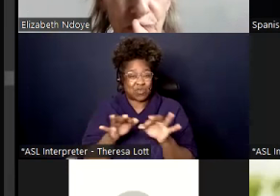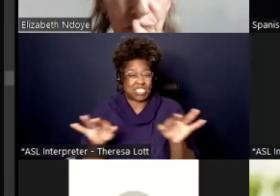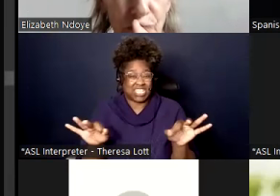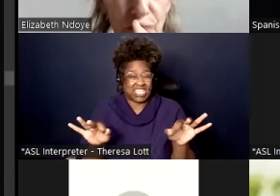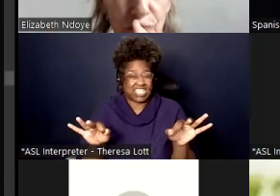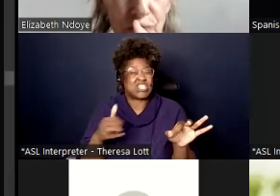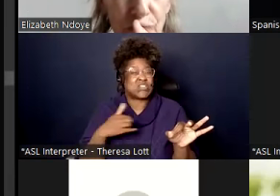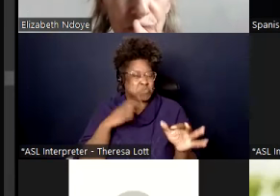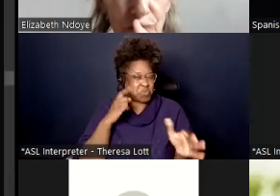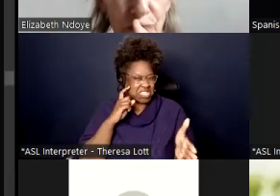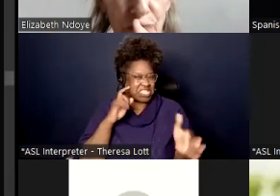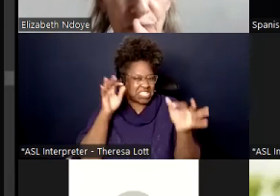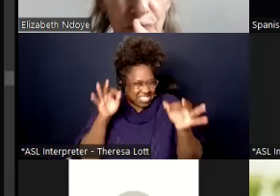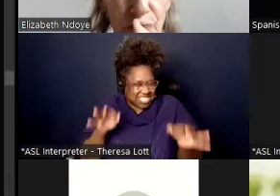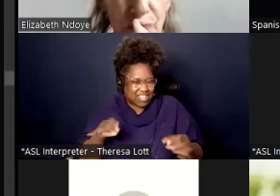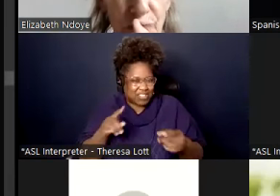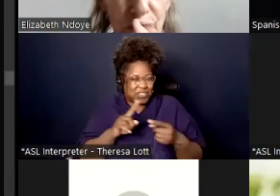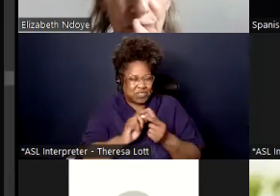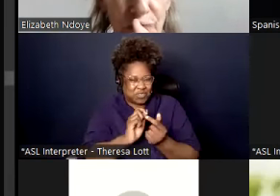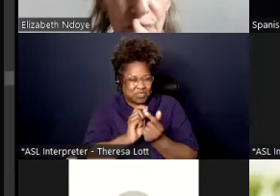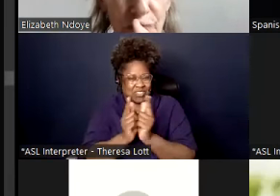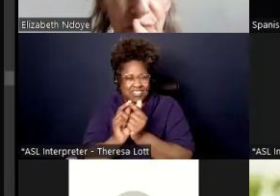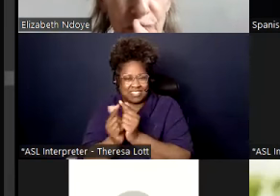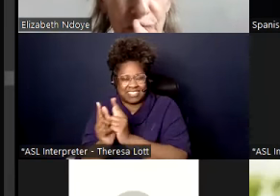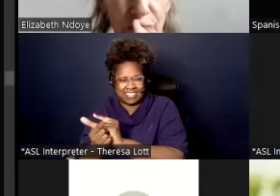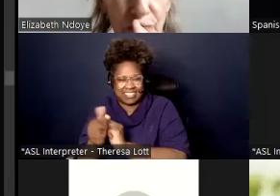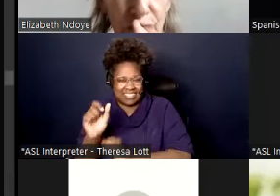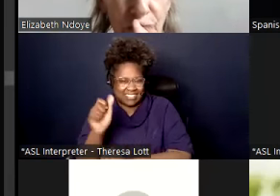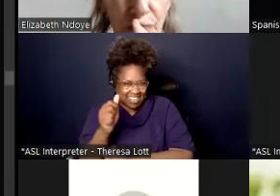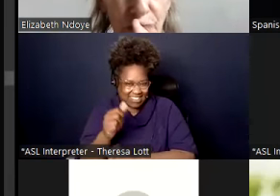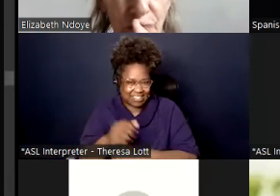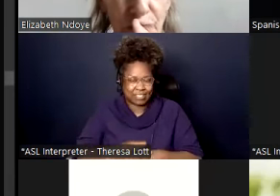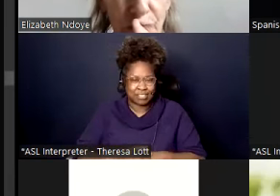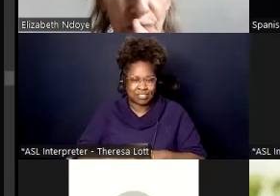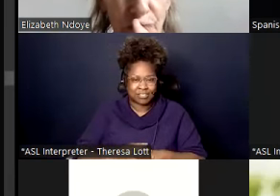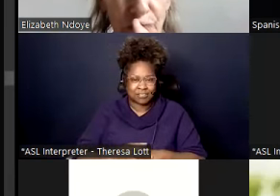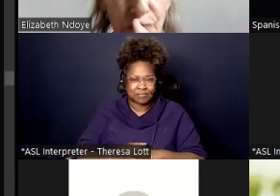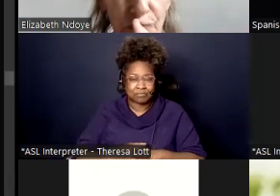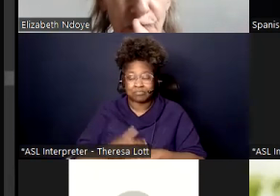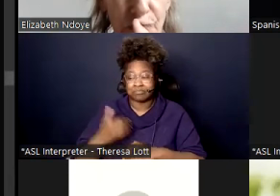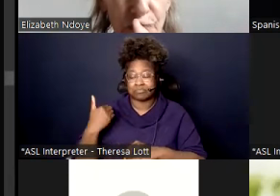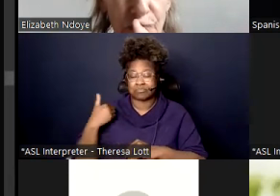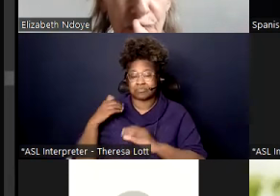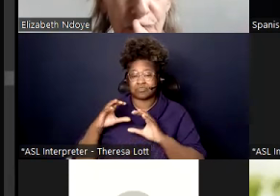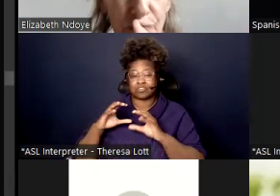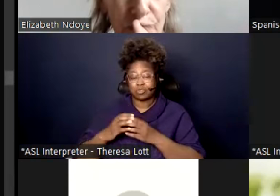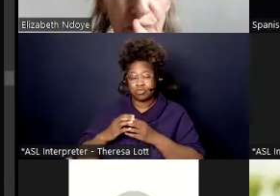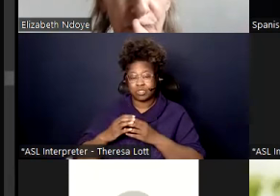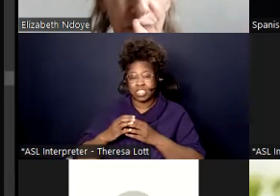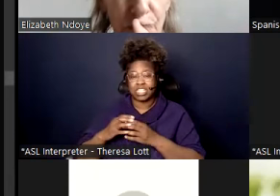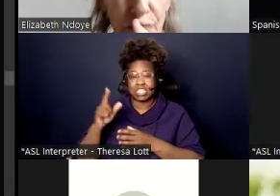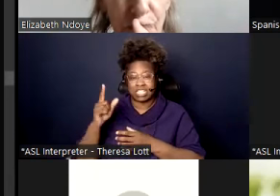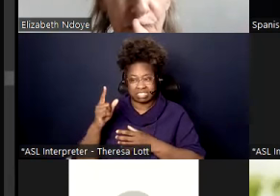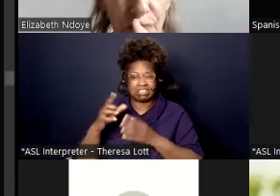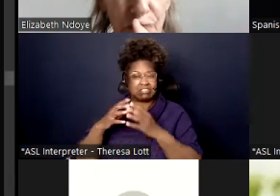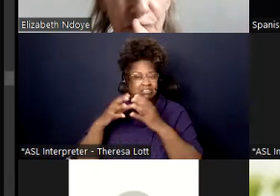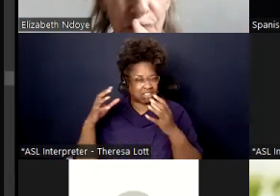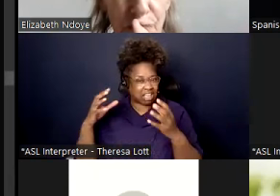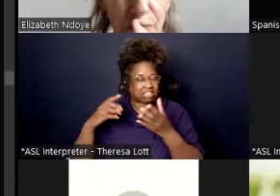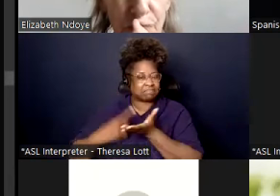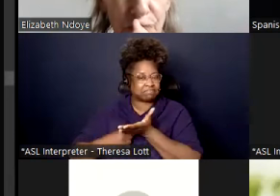translation. And then, I think we did hear a lot in the last group too about, reaching out to houses of worship,